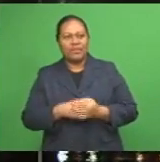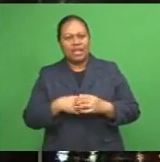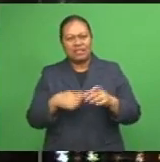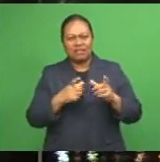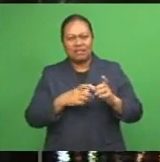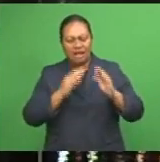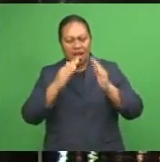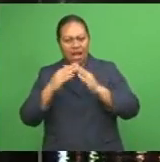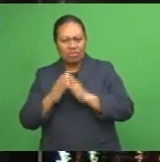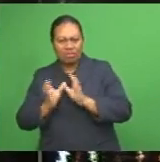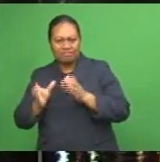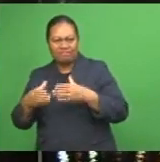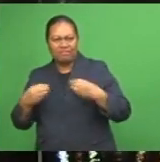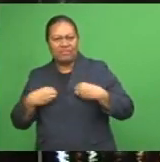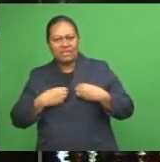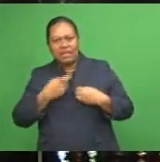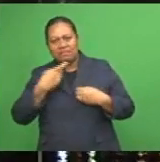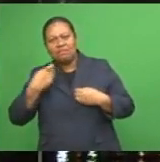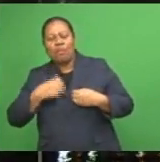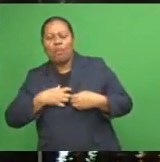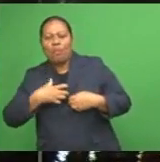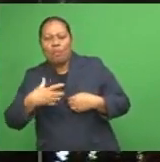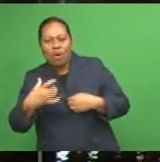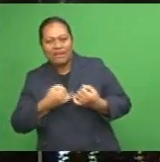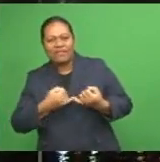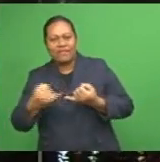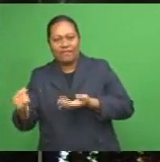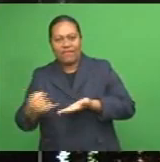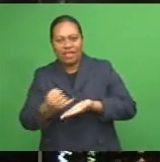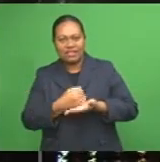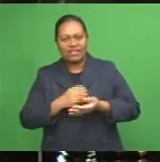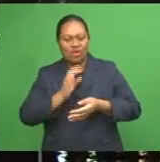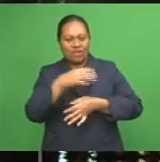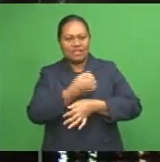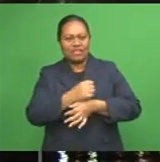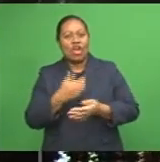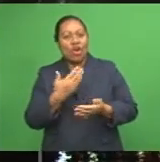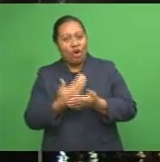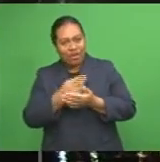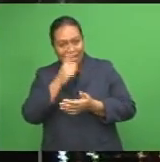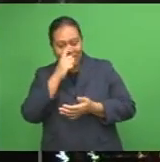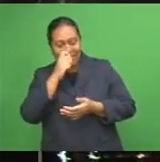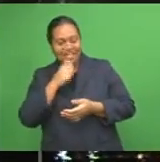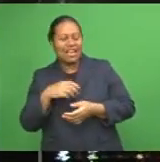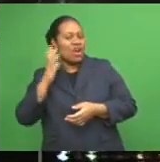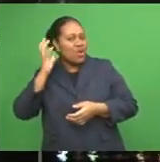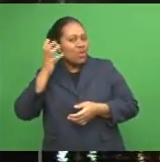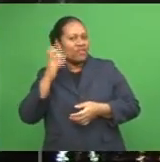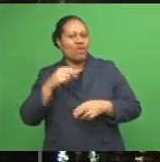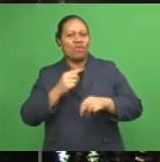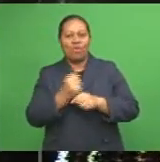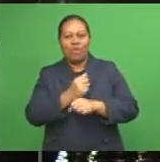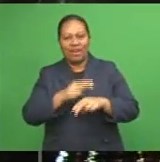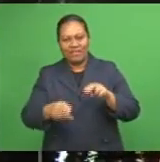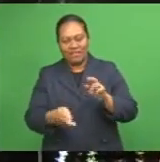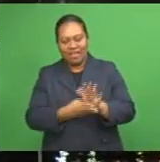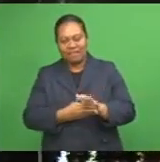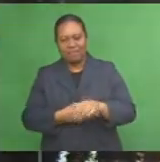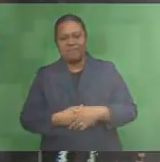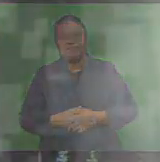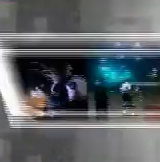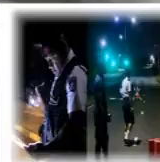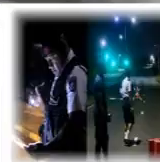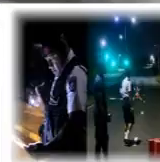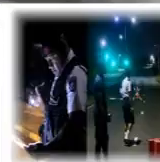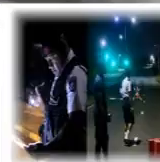sector tracks overseas investors. Now for these stories and others, tune in daily to our sister radio station Gold FM. Our poll question for